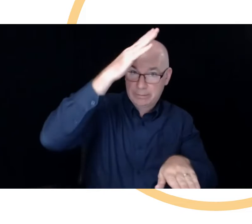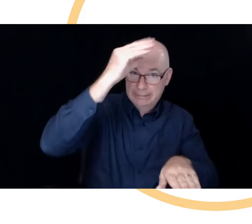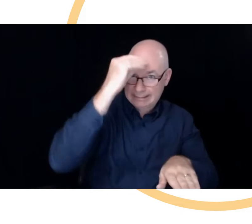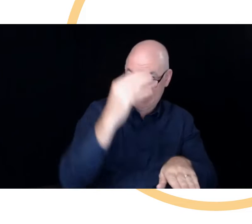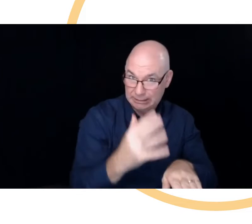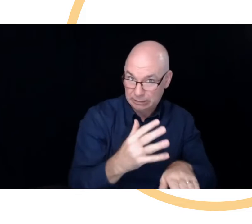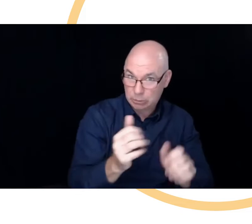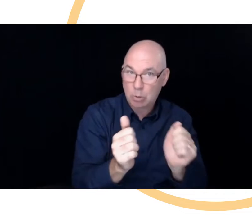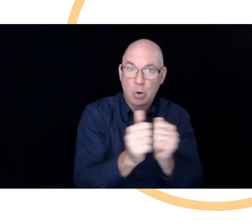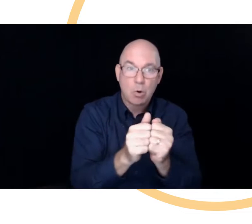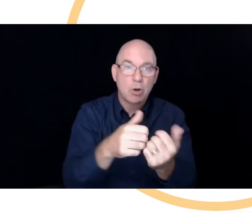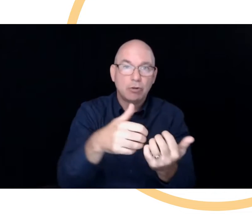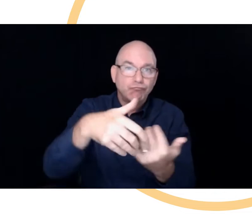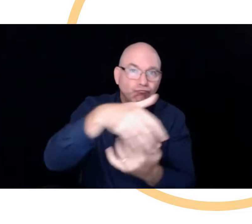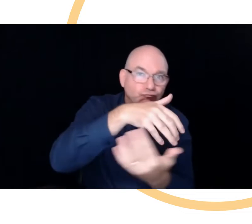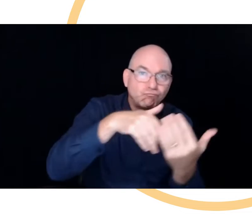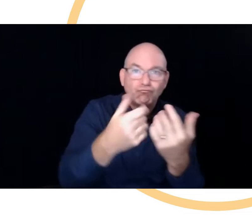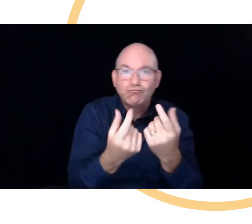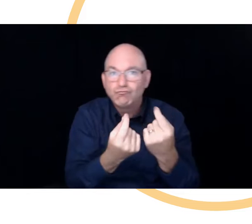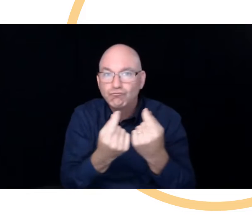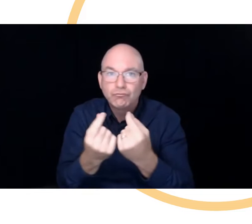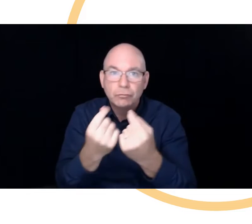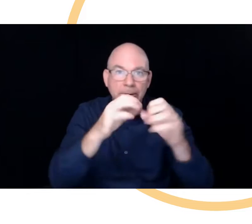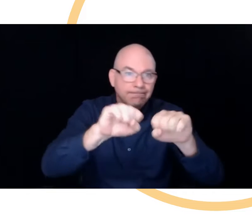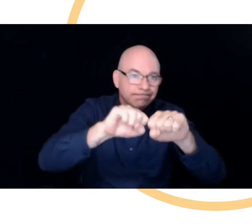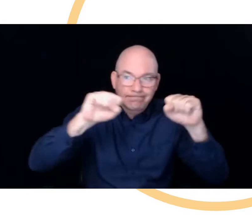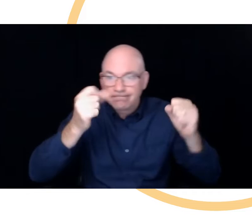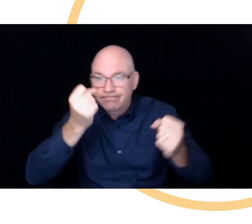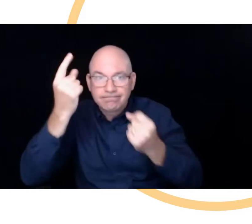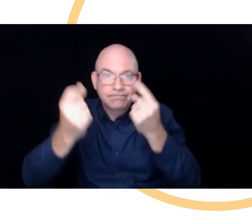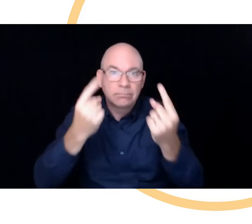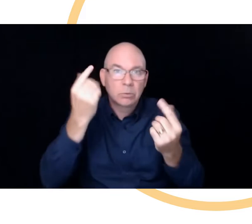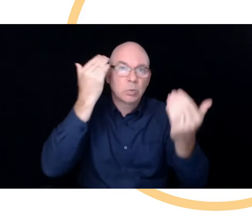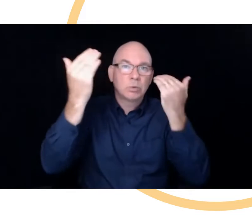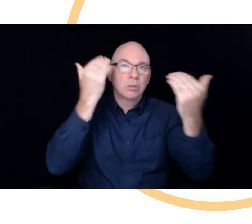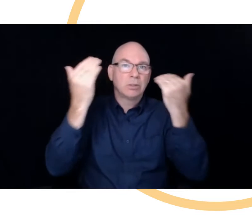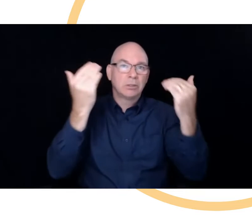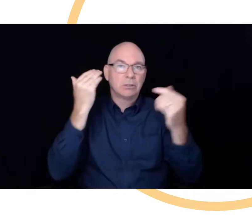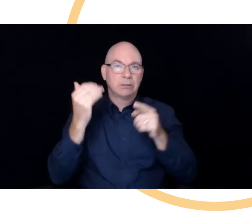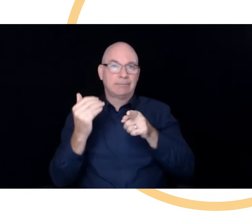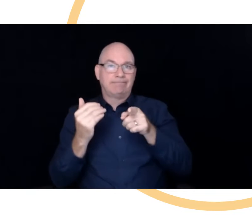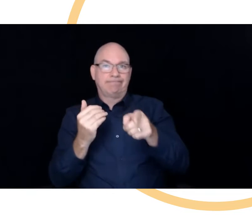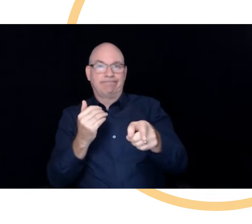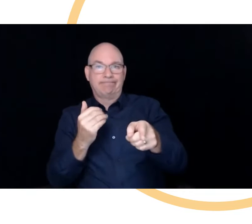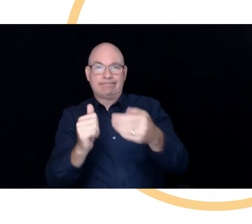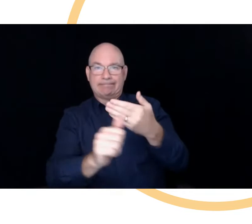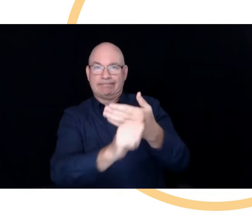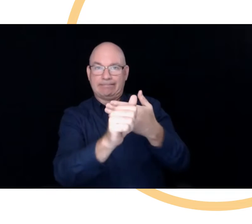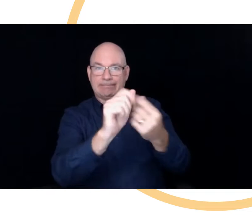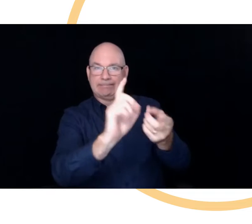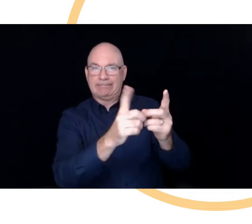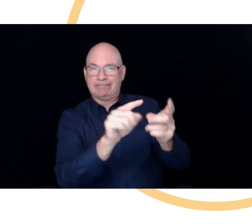interactive yet insightful activities to make them aware of, alert about, and advocate against digital